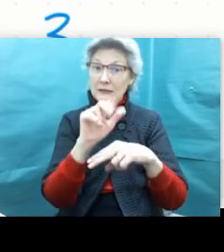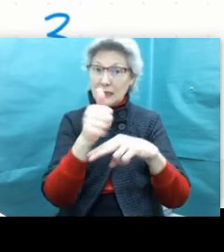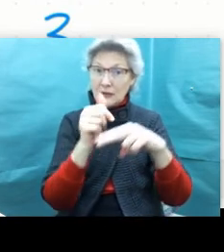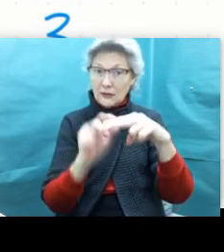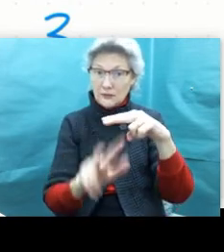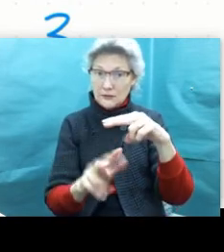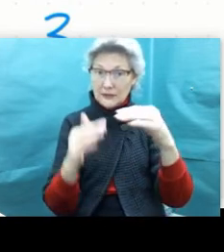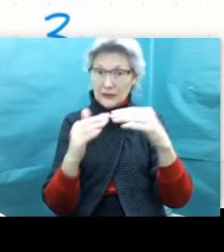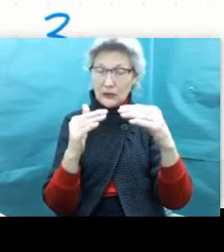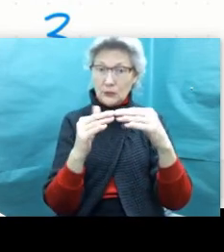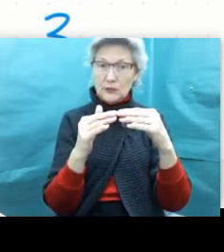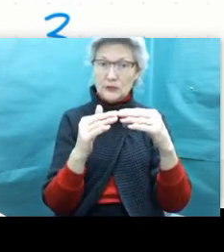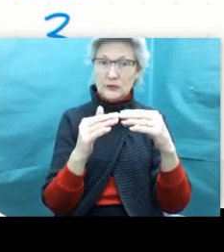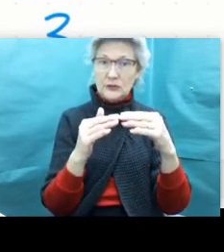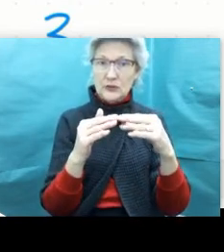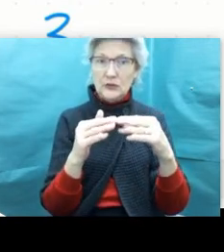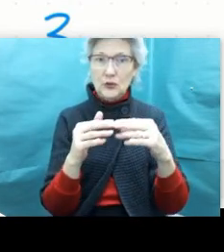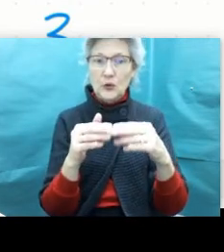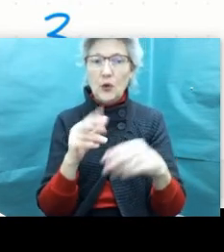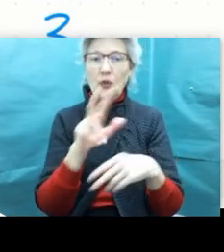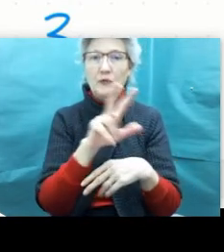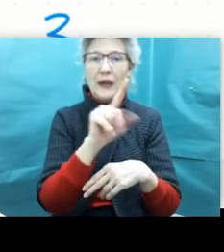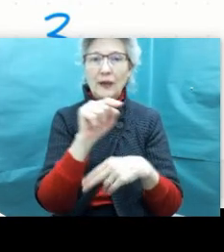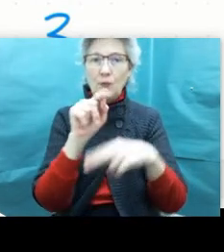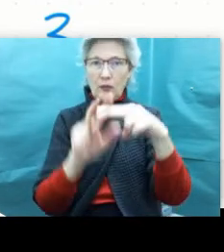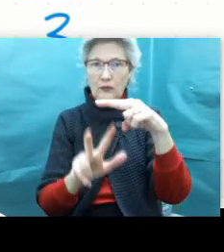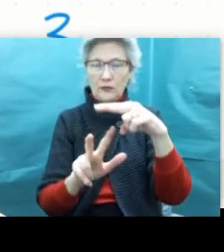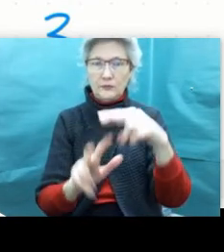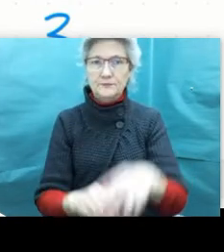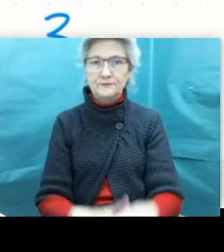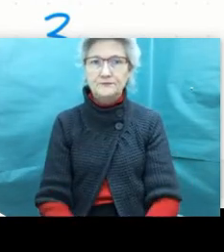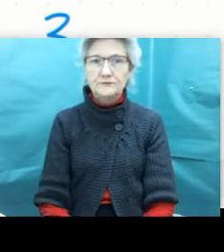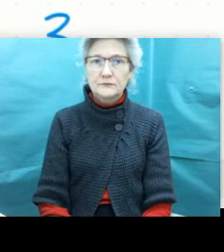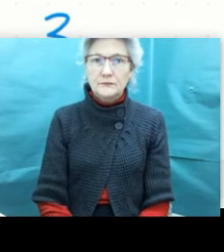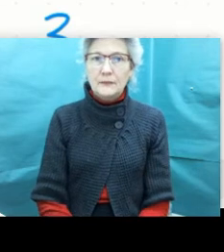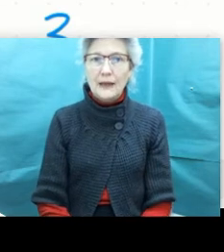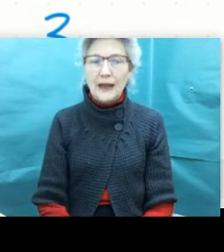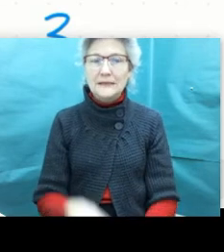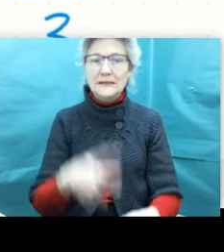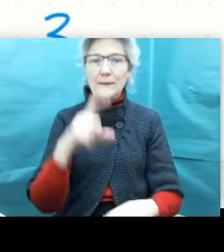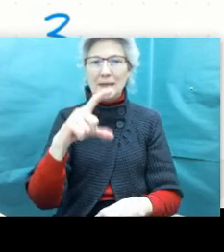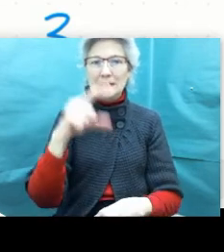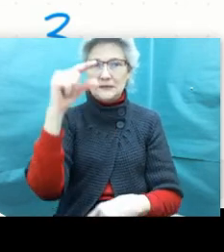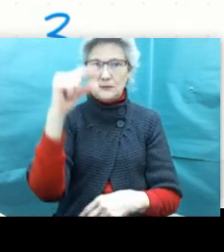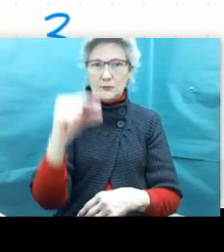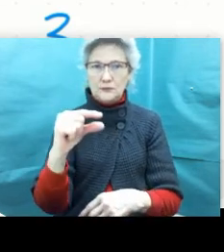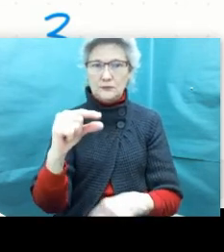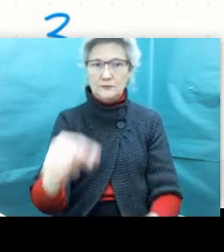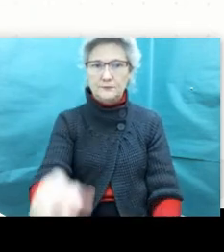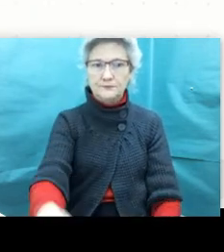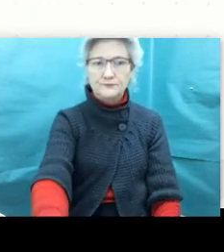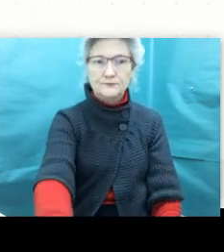10/3 is equivalent to 3 1/3 as a mixed number.